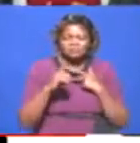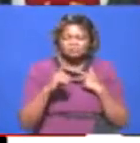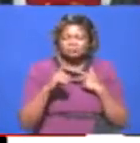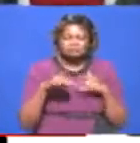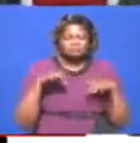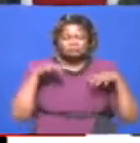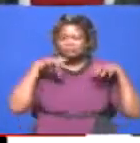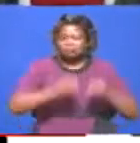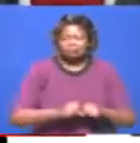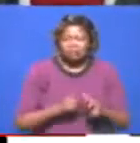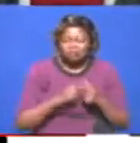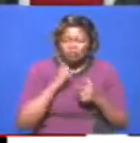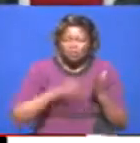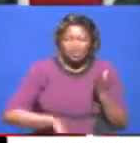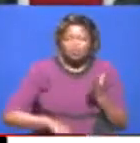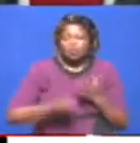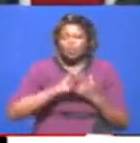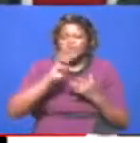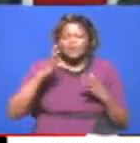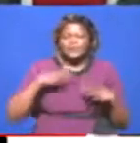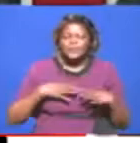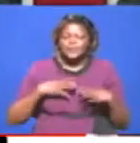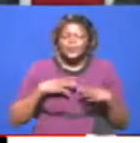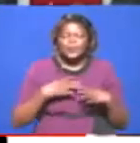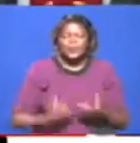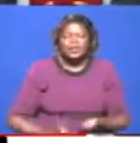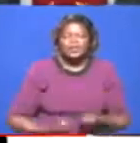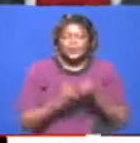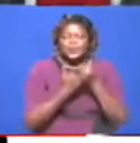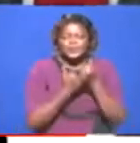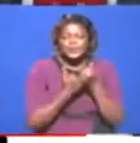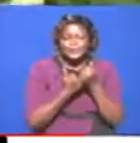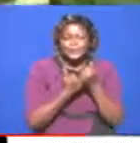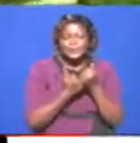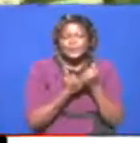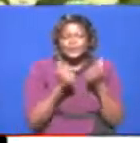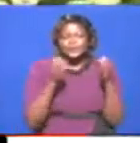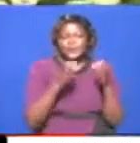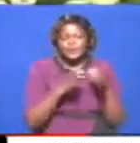behind a progressive political agenda. For Prime Edition, I'm Zainab Said.